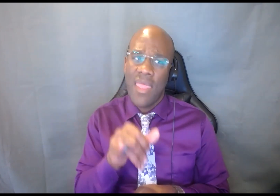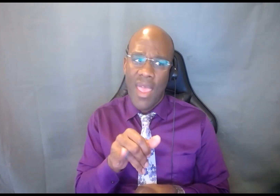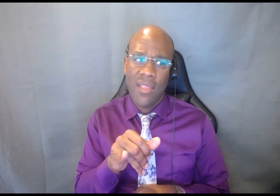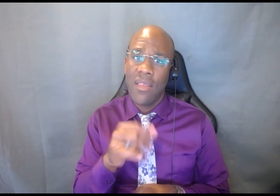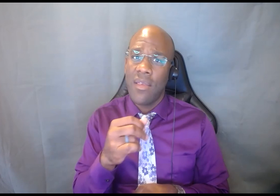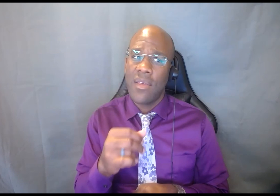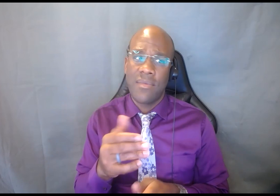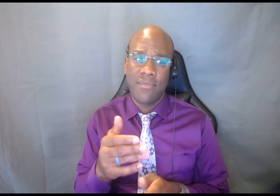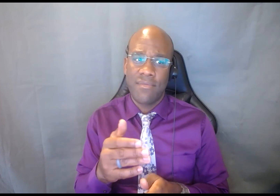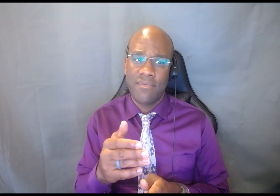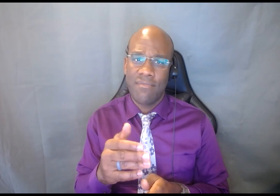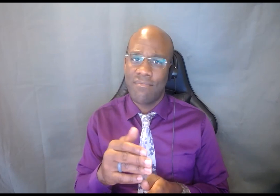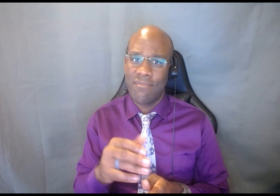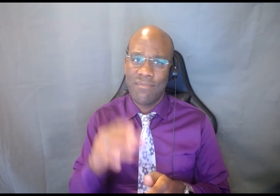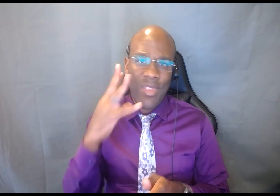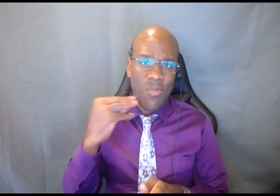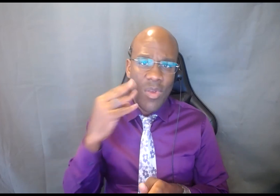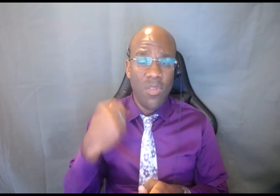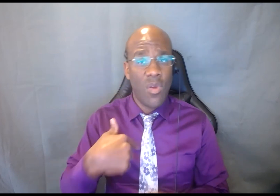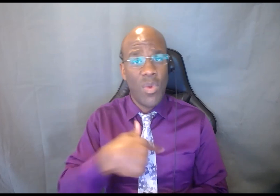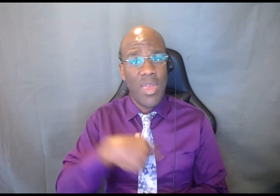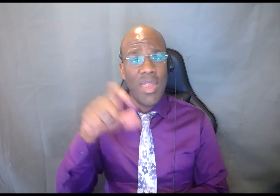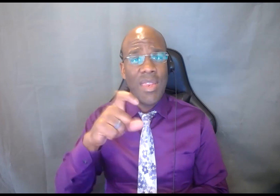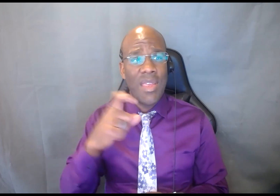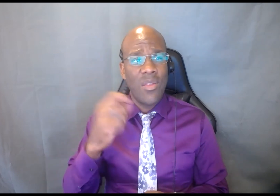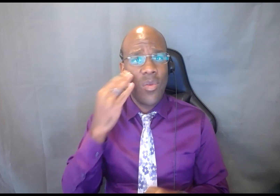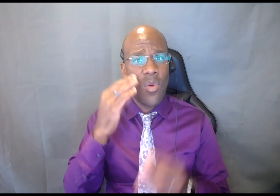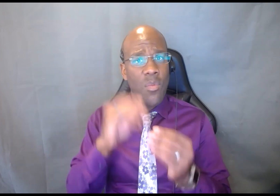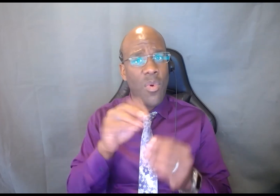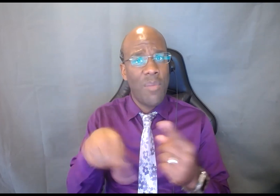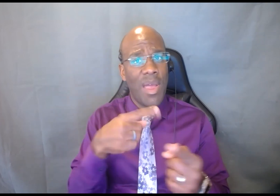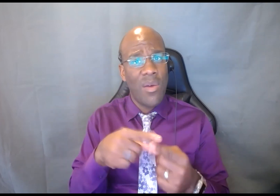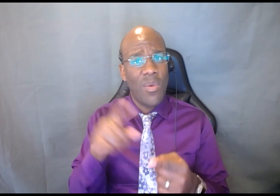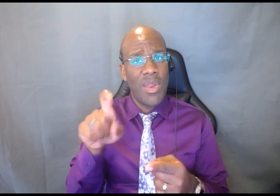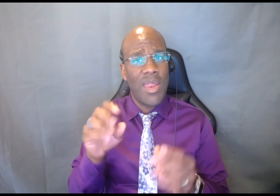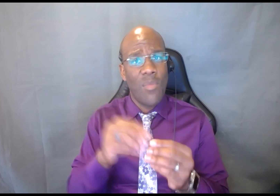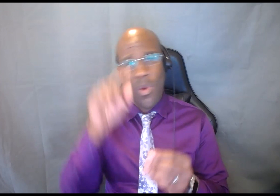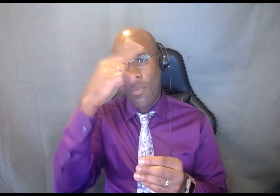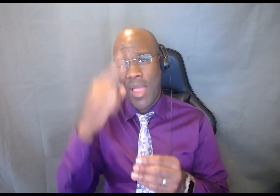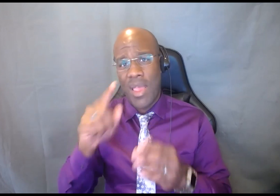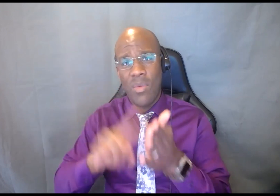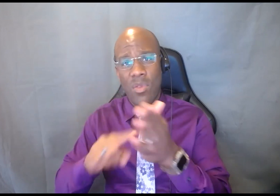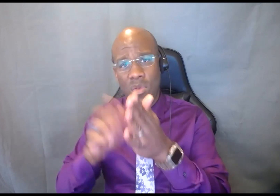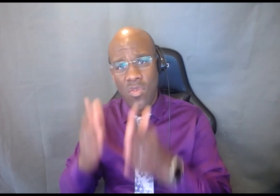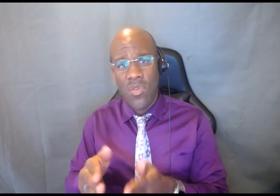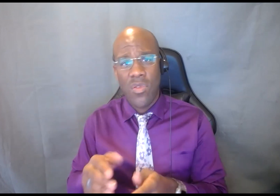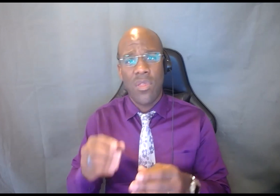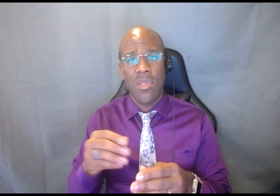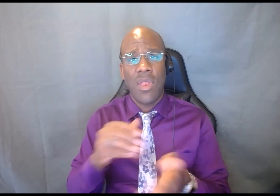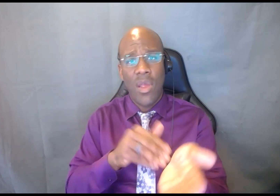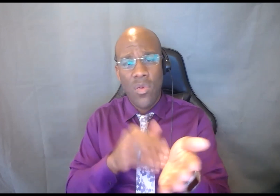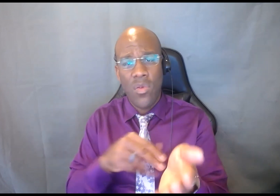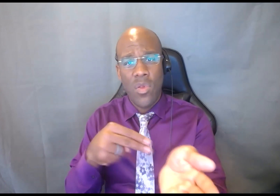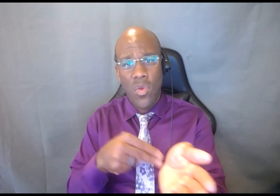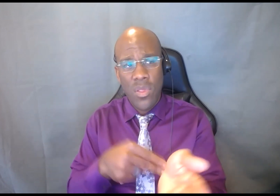of. Right. So we need more Black autistic researchers and providers and clinicians to be able to tell that